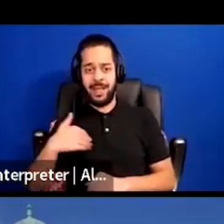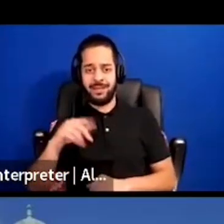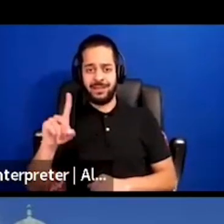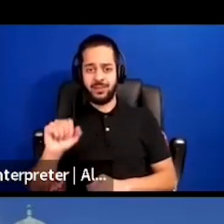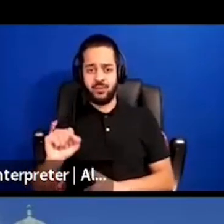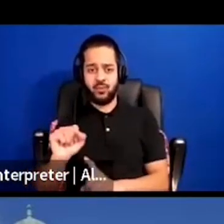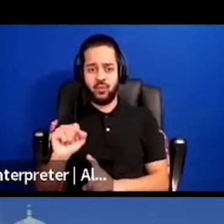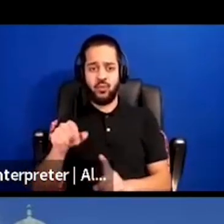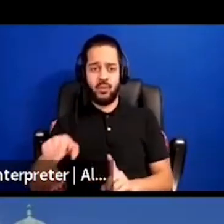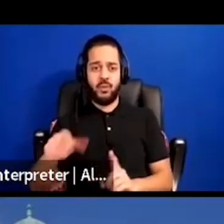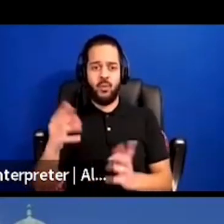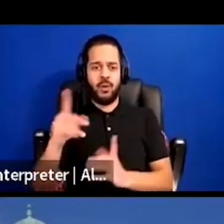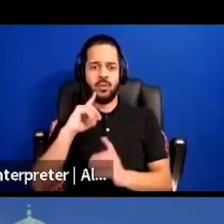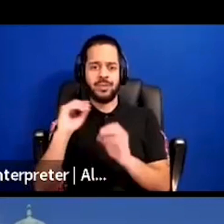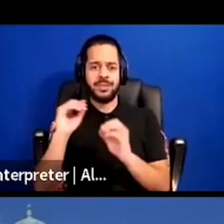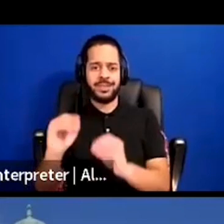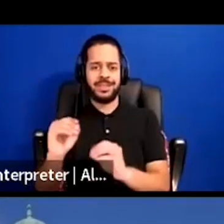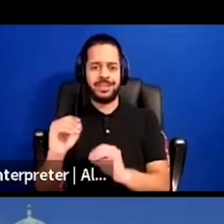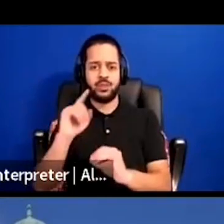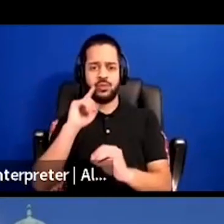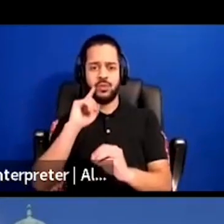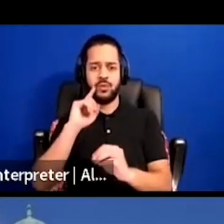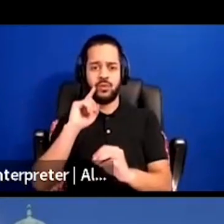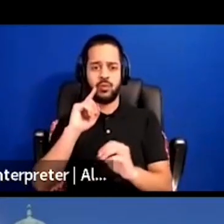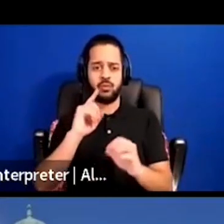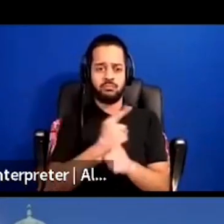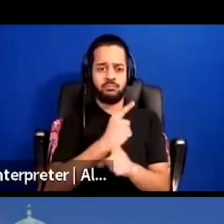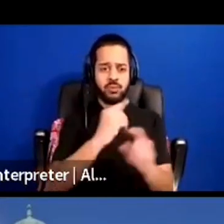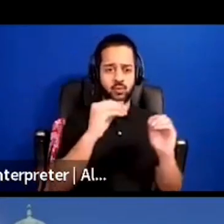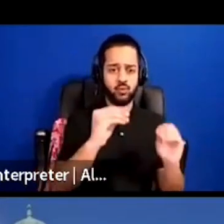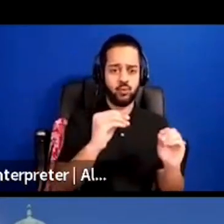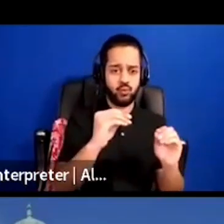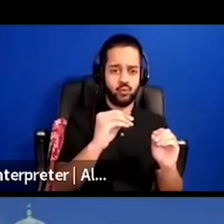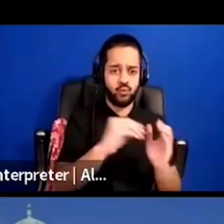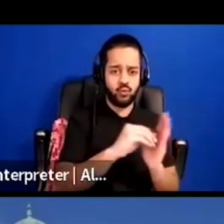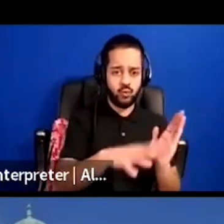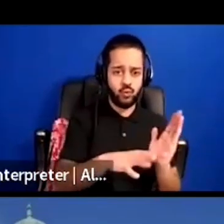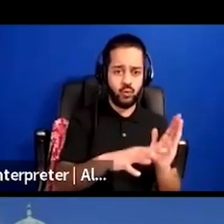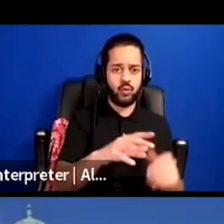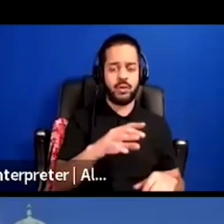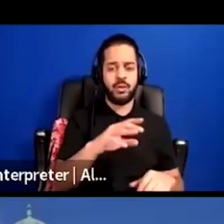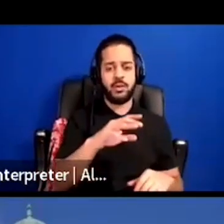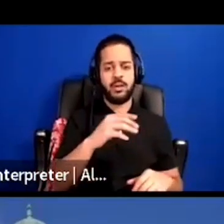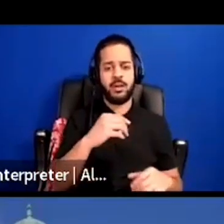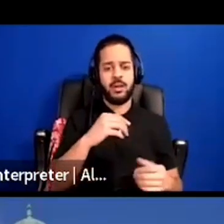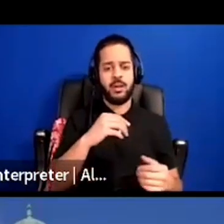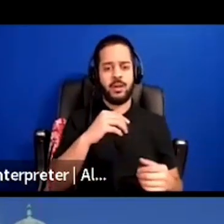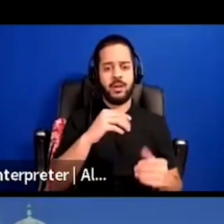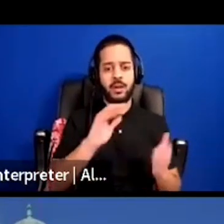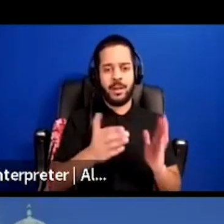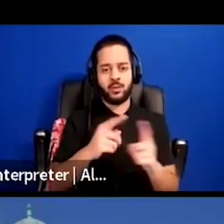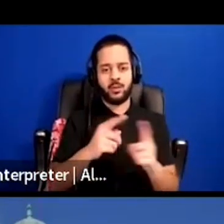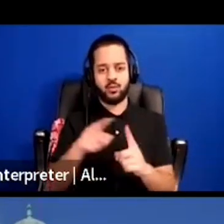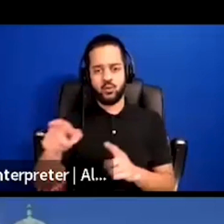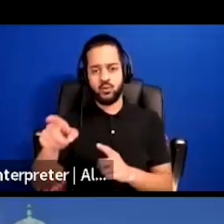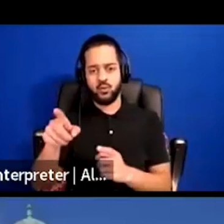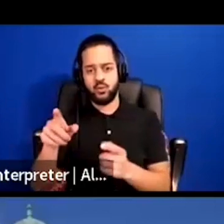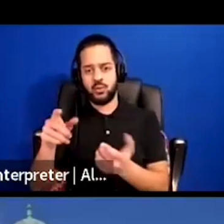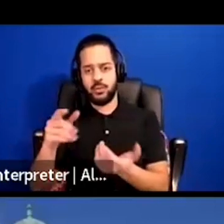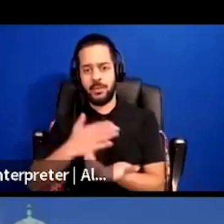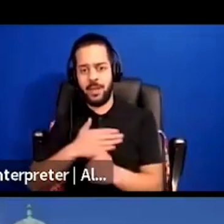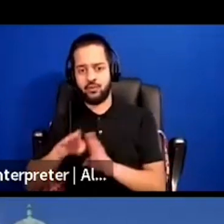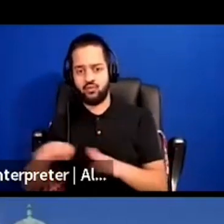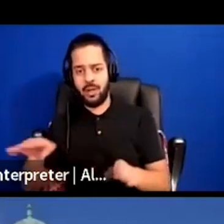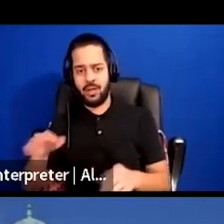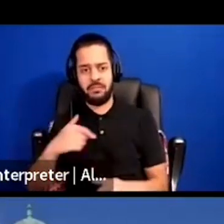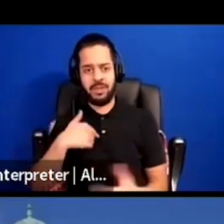teach for a student that does not have Down syndrome, I knew how long it took for him to finally get a skill. I could tell you,